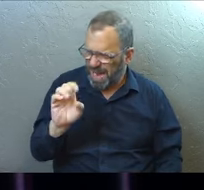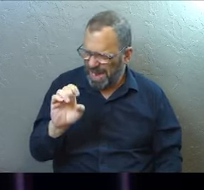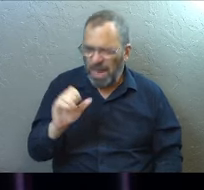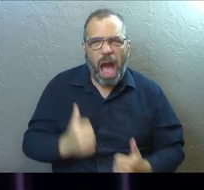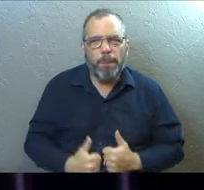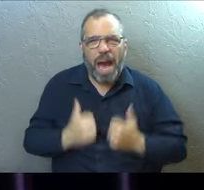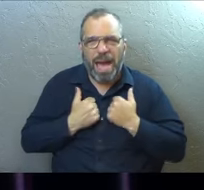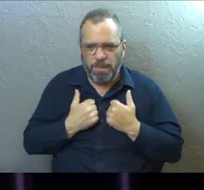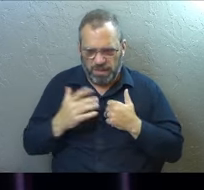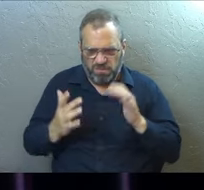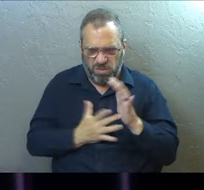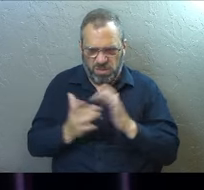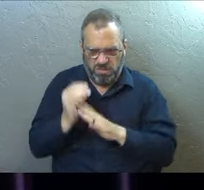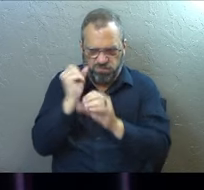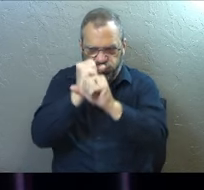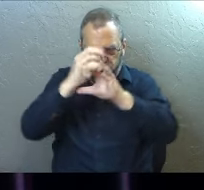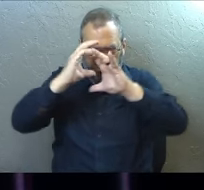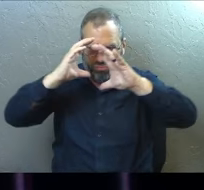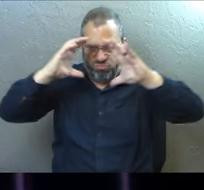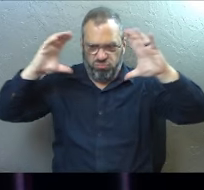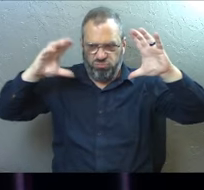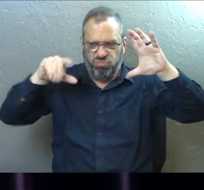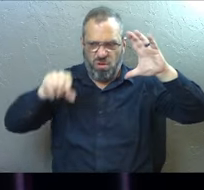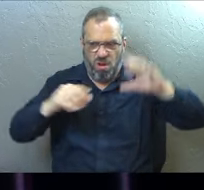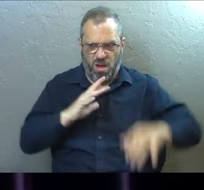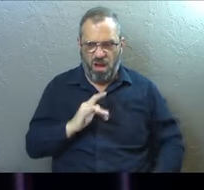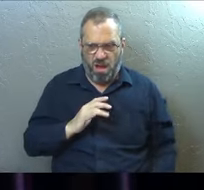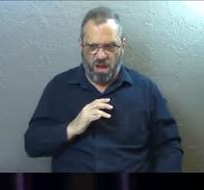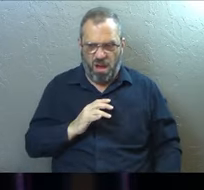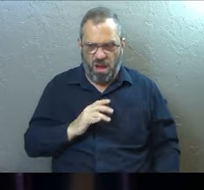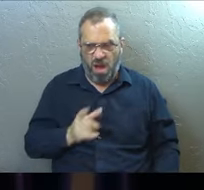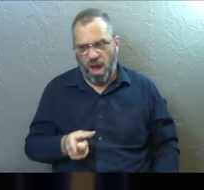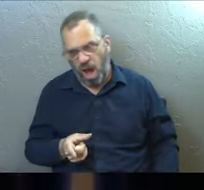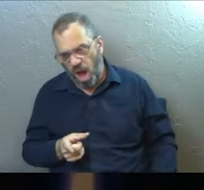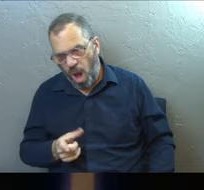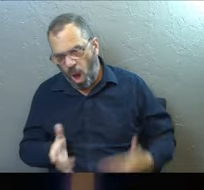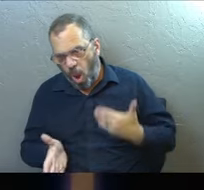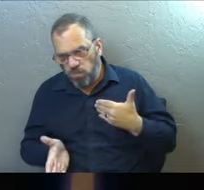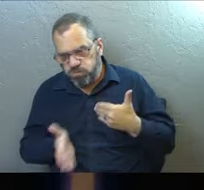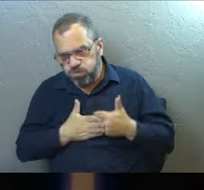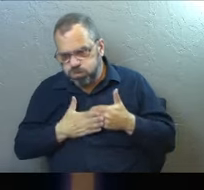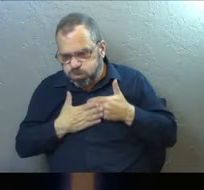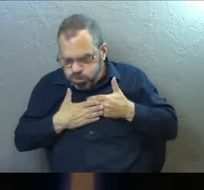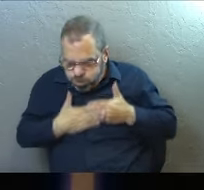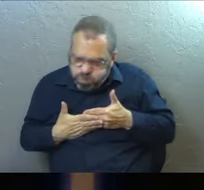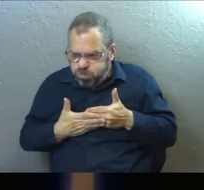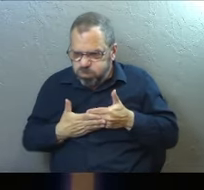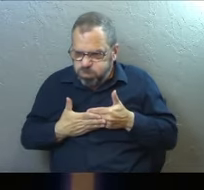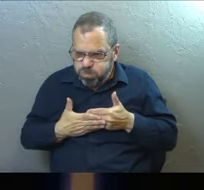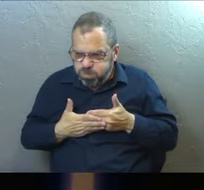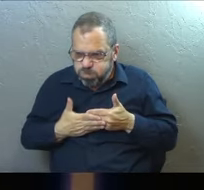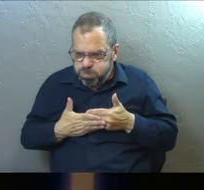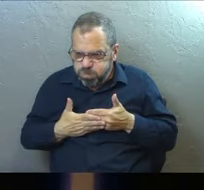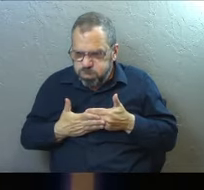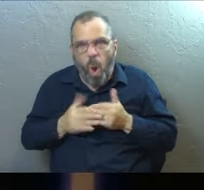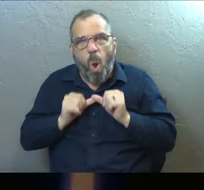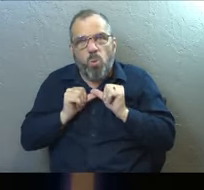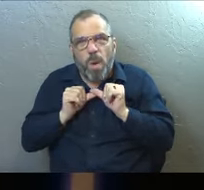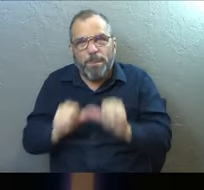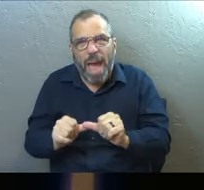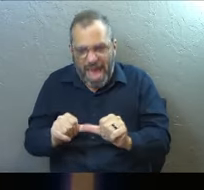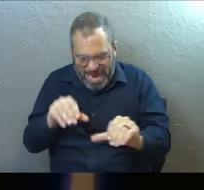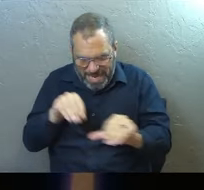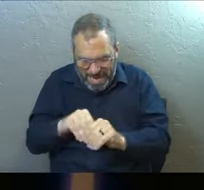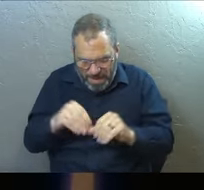what Jesus is painting here, the picture he's trying to get us to see, like it is so close. He says, remain in